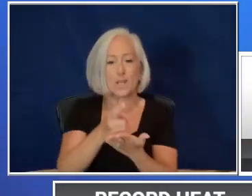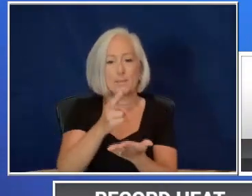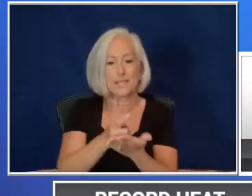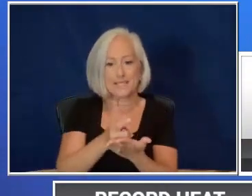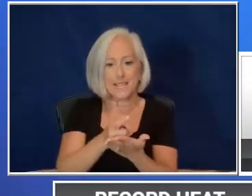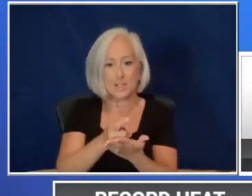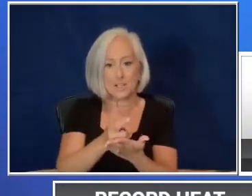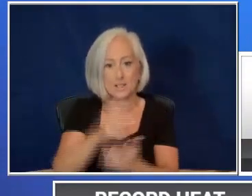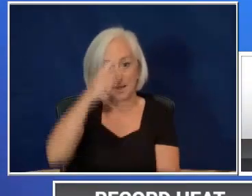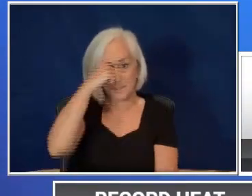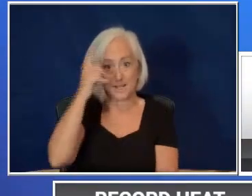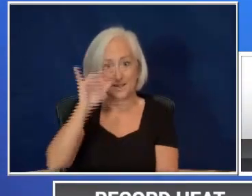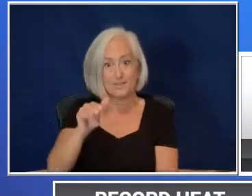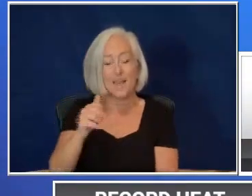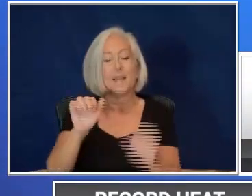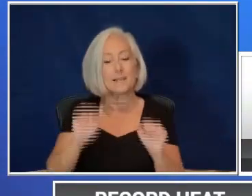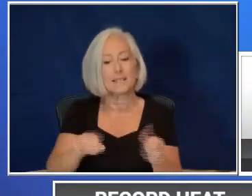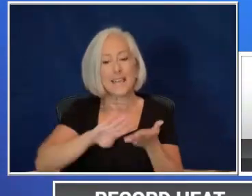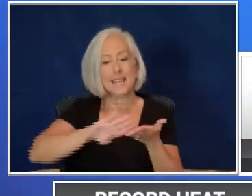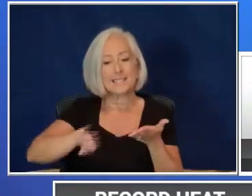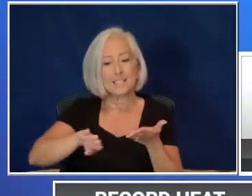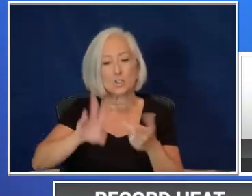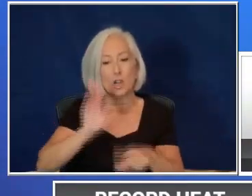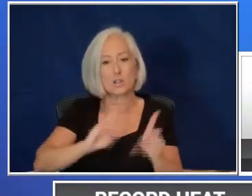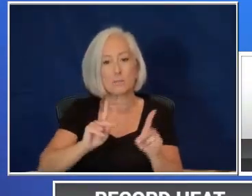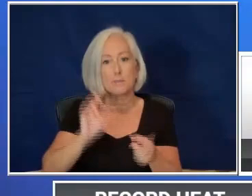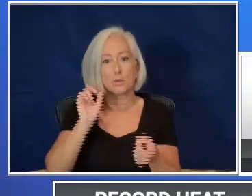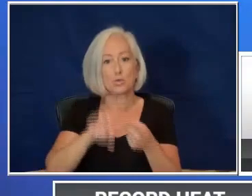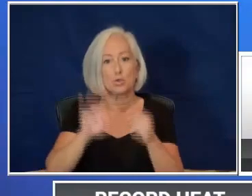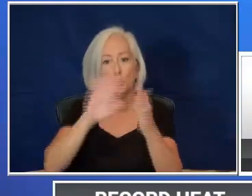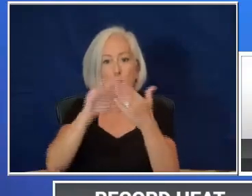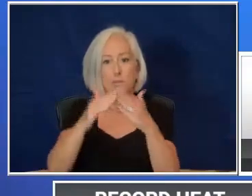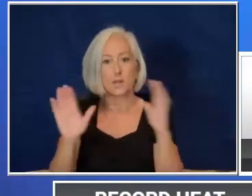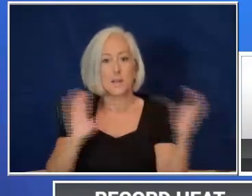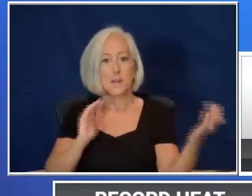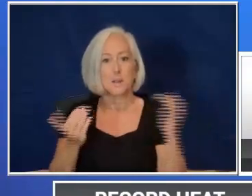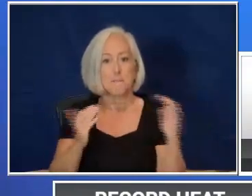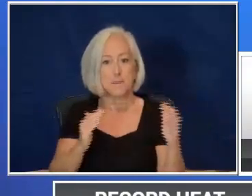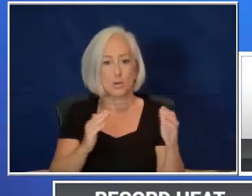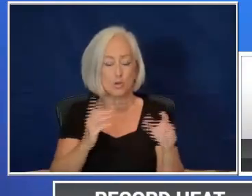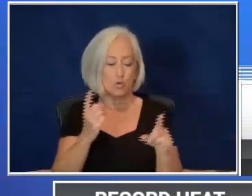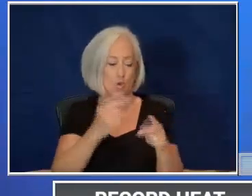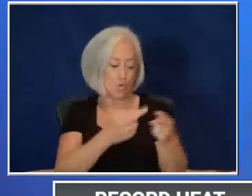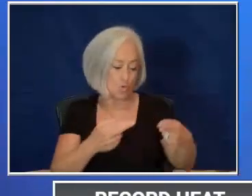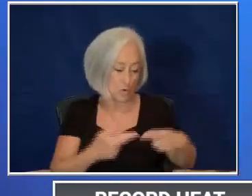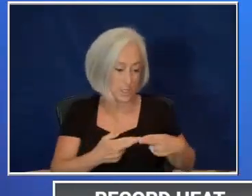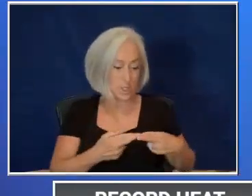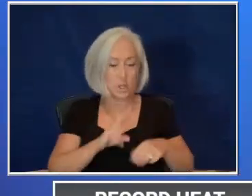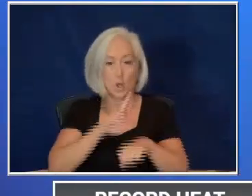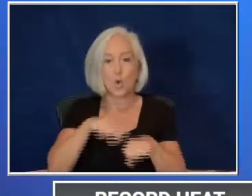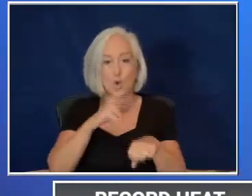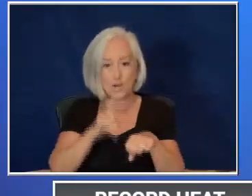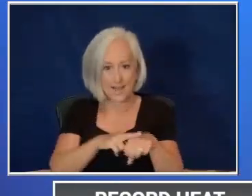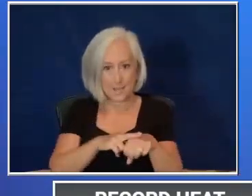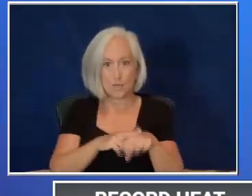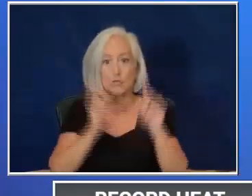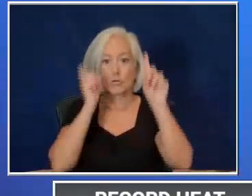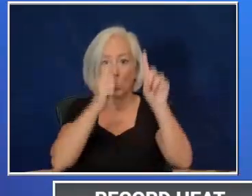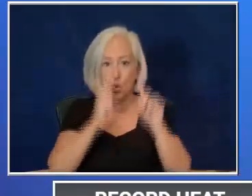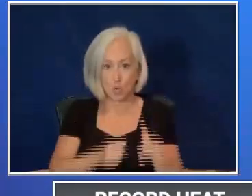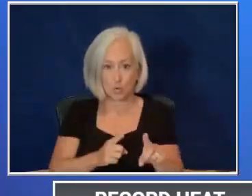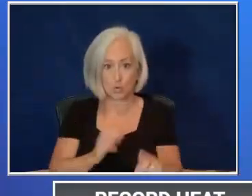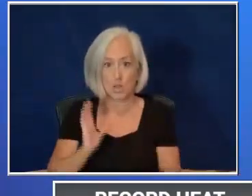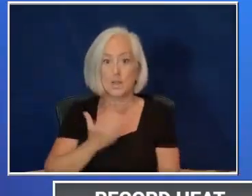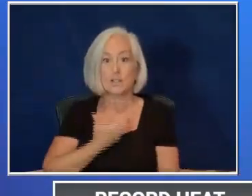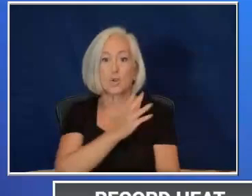able to discharge more patients to the community than our regional and national benchmarks. So, our patients are going